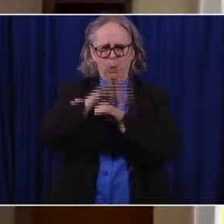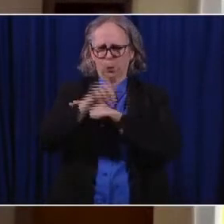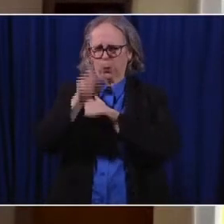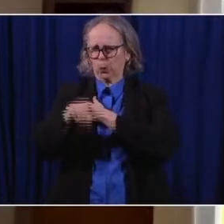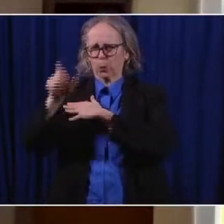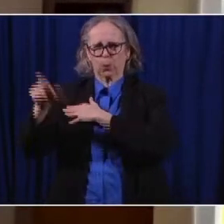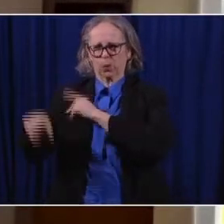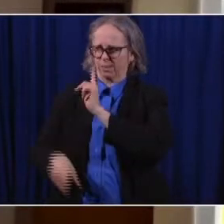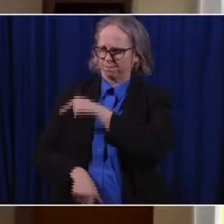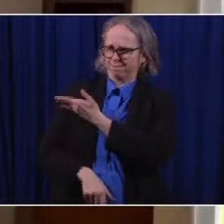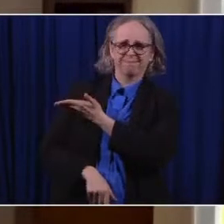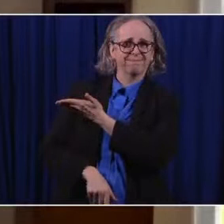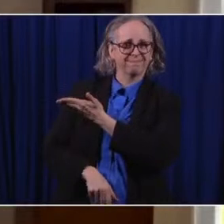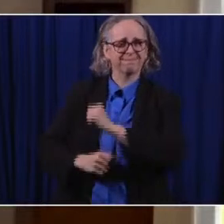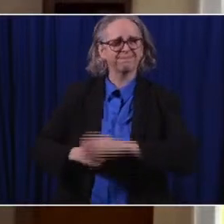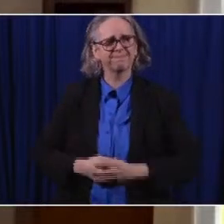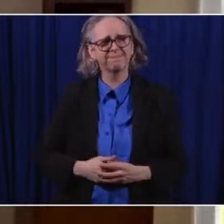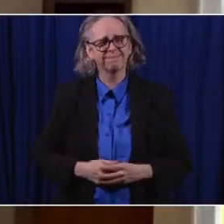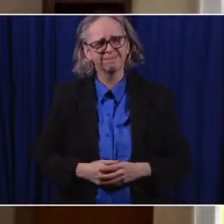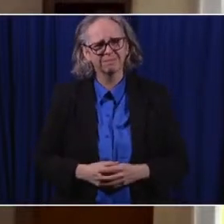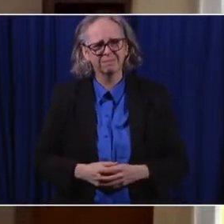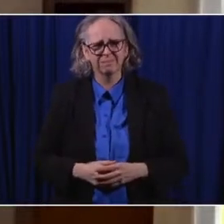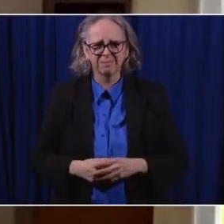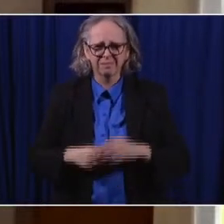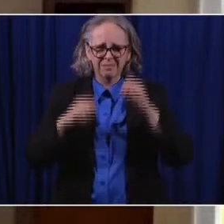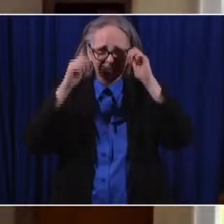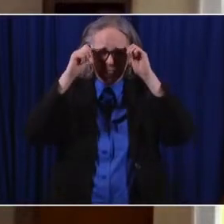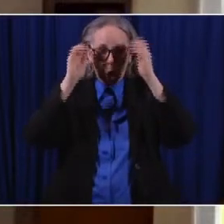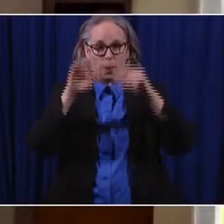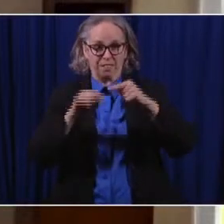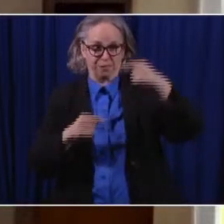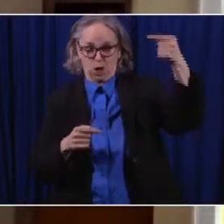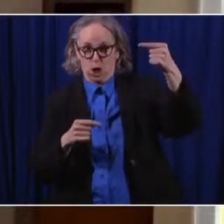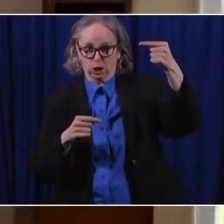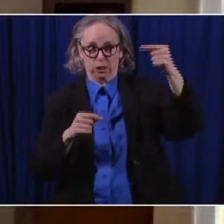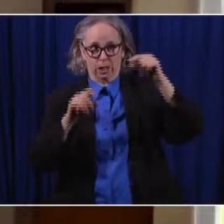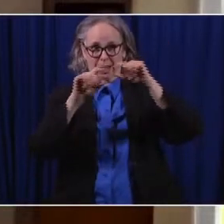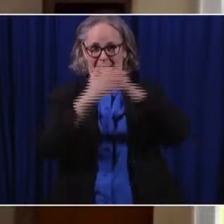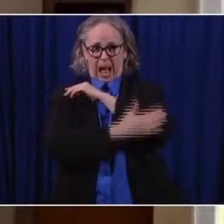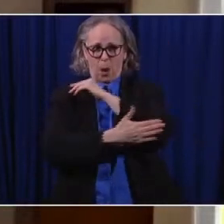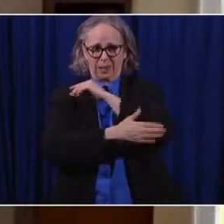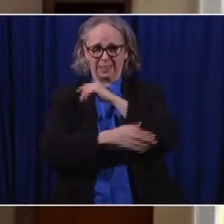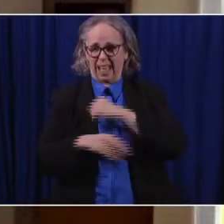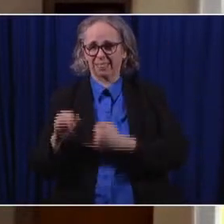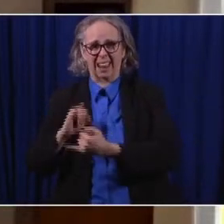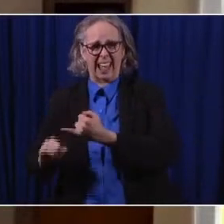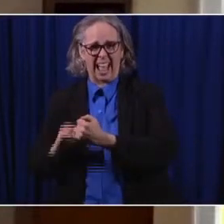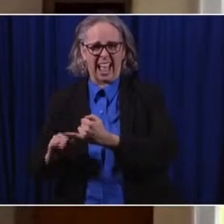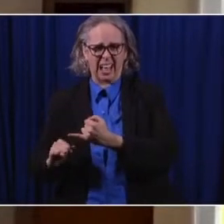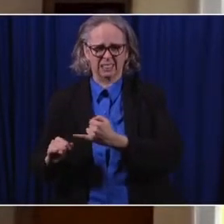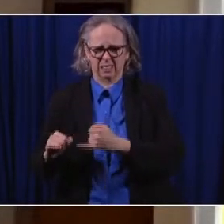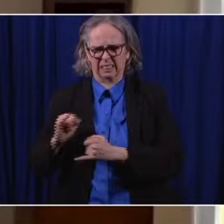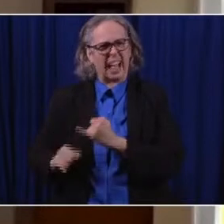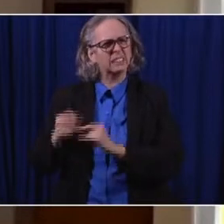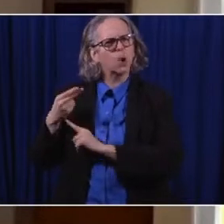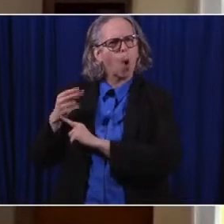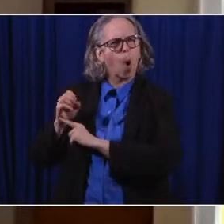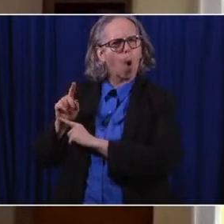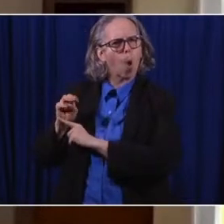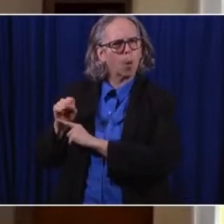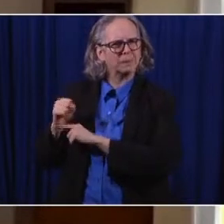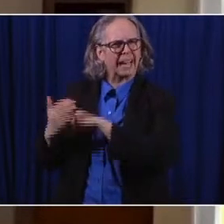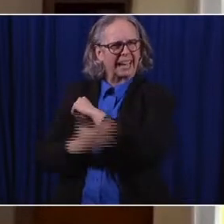look at which ones are top, which ones are down. Holmes County, clear at the bottom of